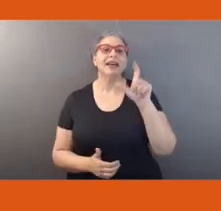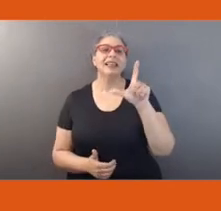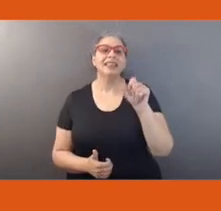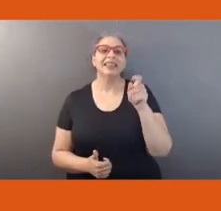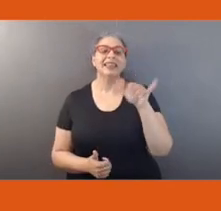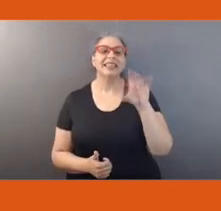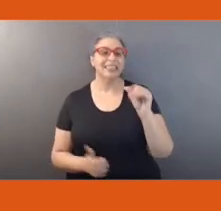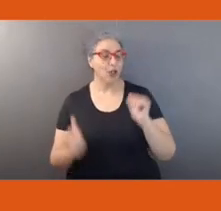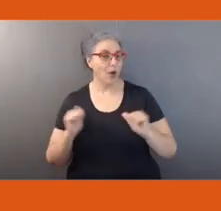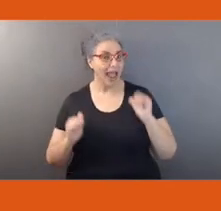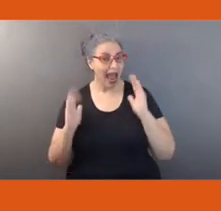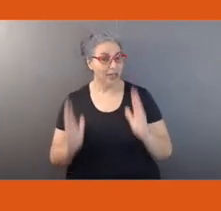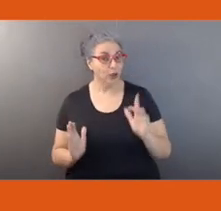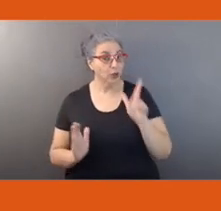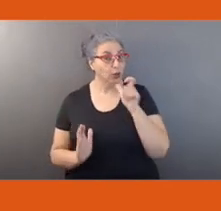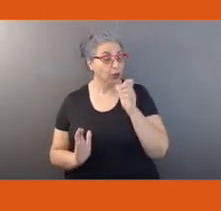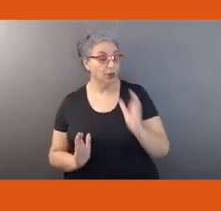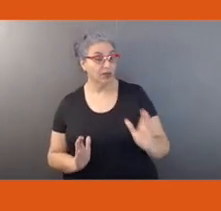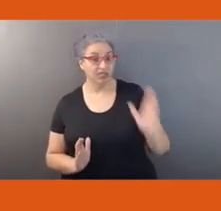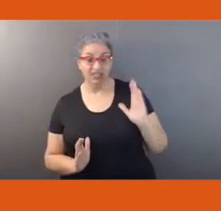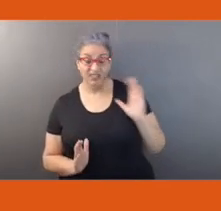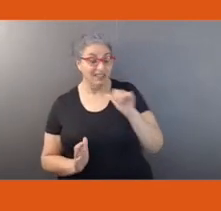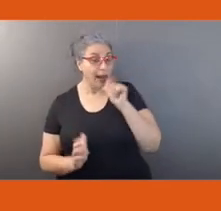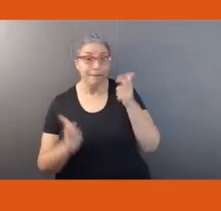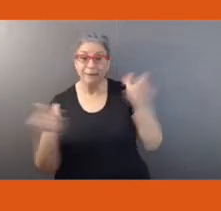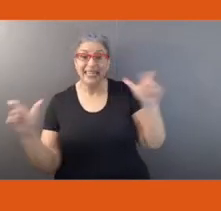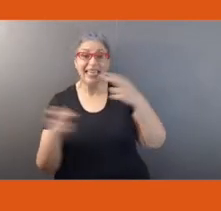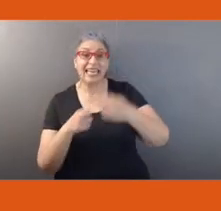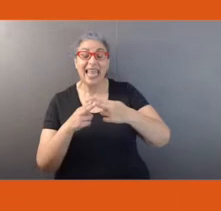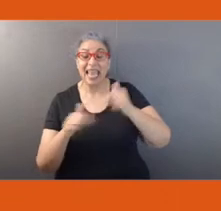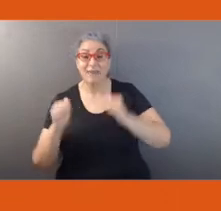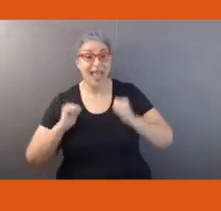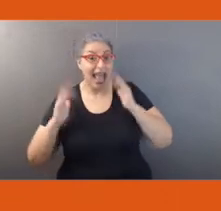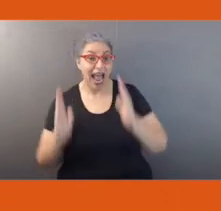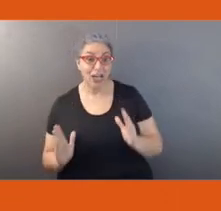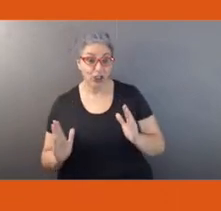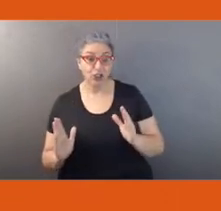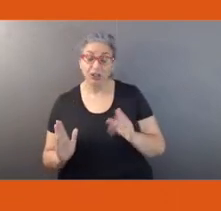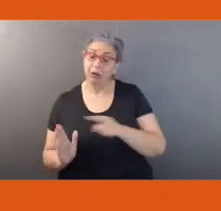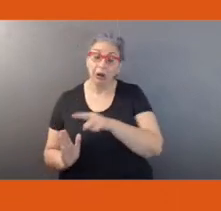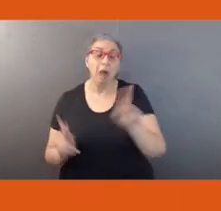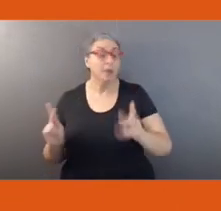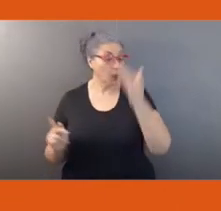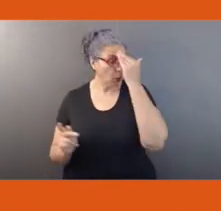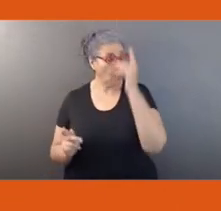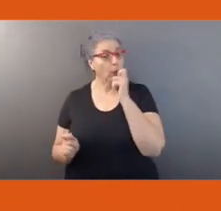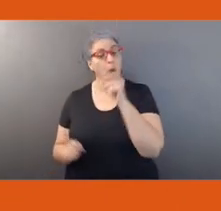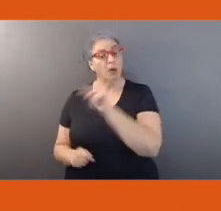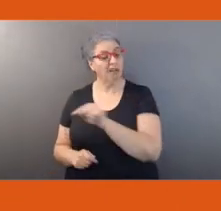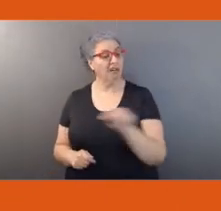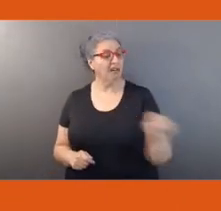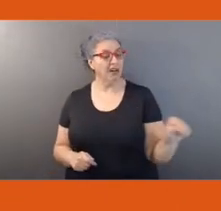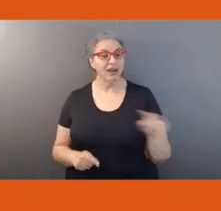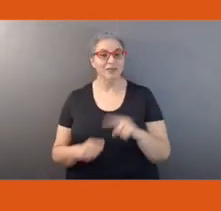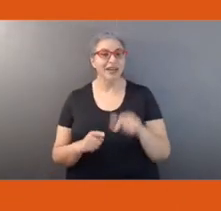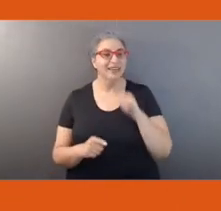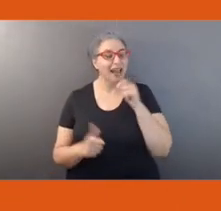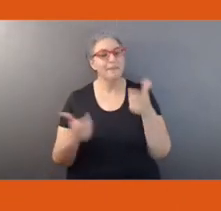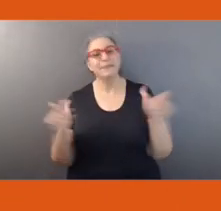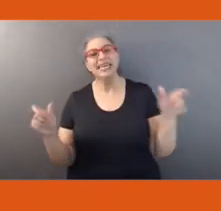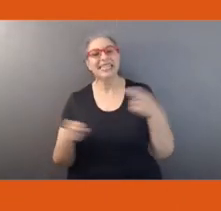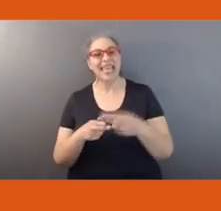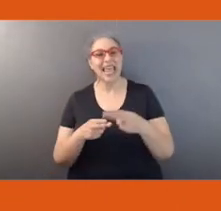Latino actors that were not big name actors. They were known, and give